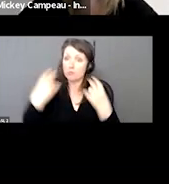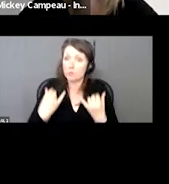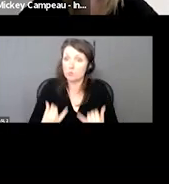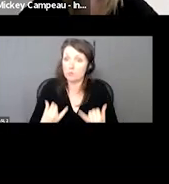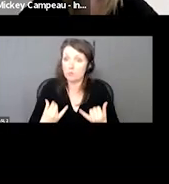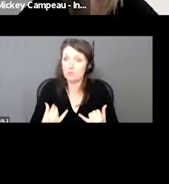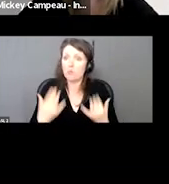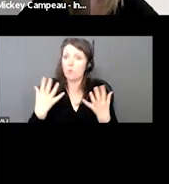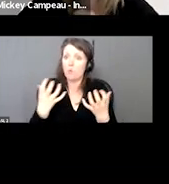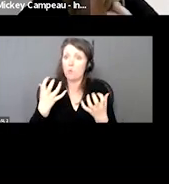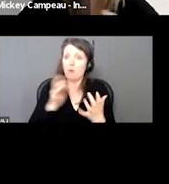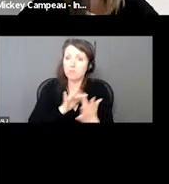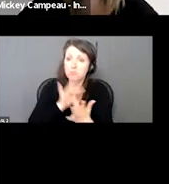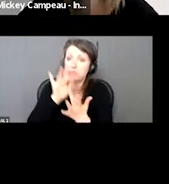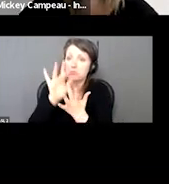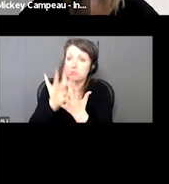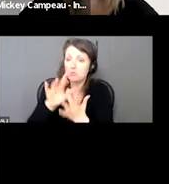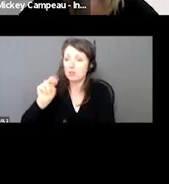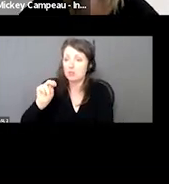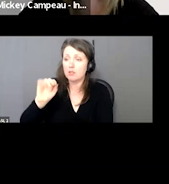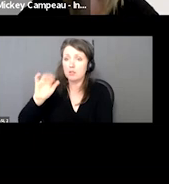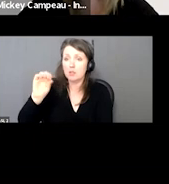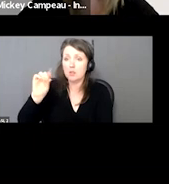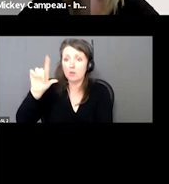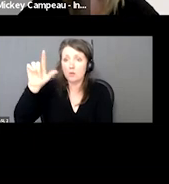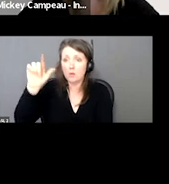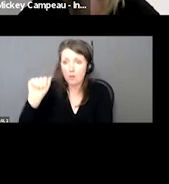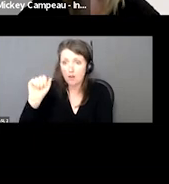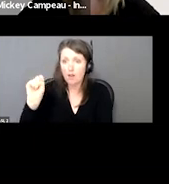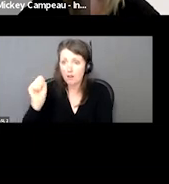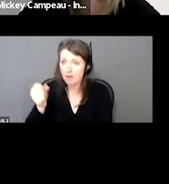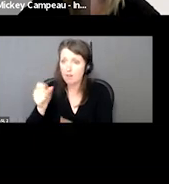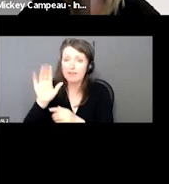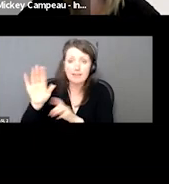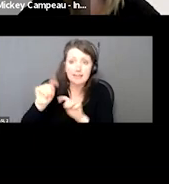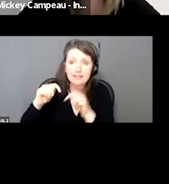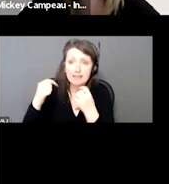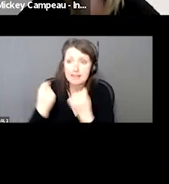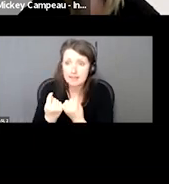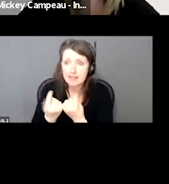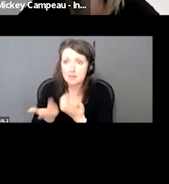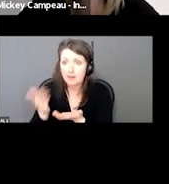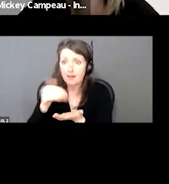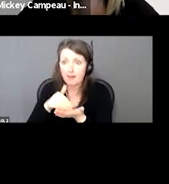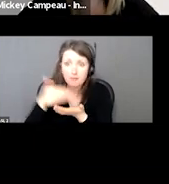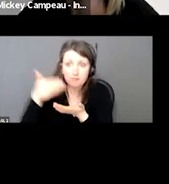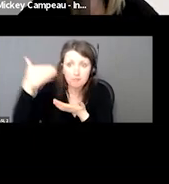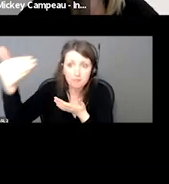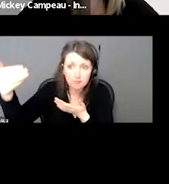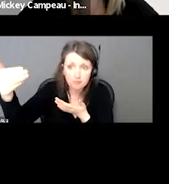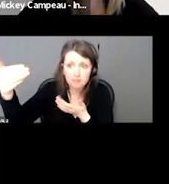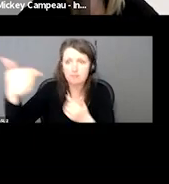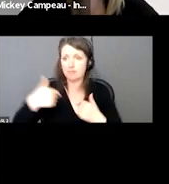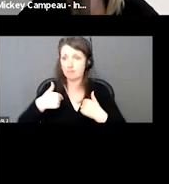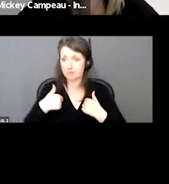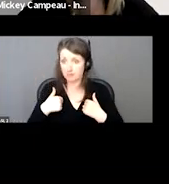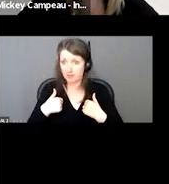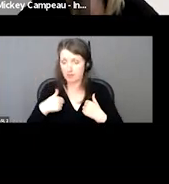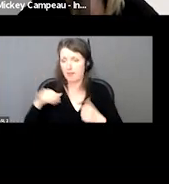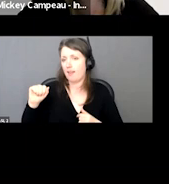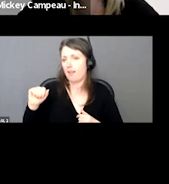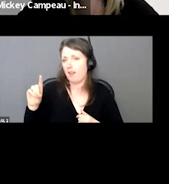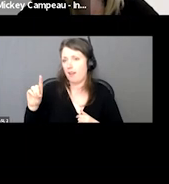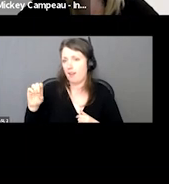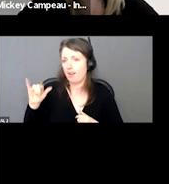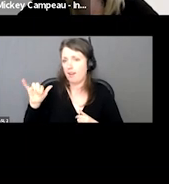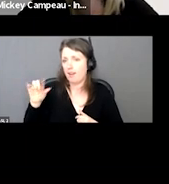certainly help you connect with him. So you can reach out to Adelaide or myself and we'll get you in touch. As Adelaide